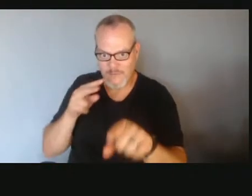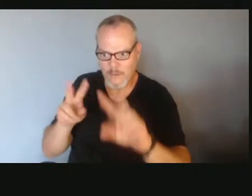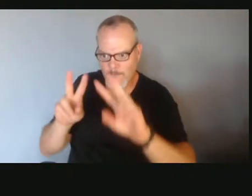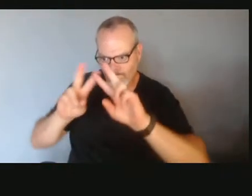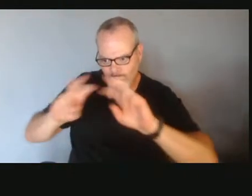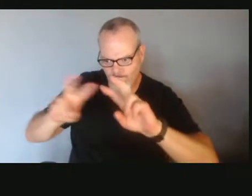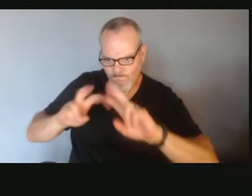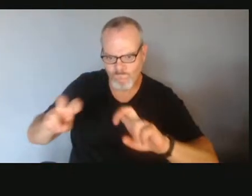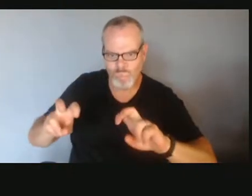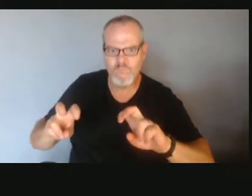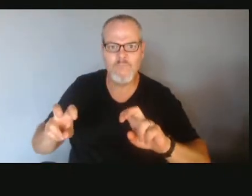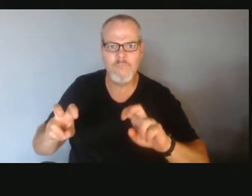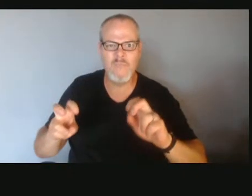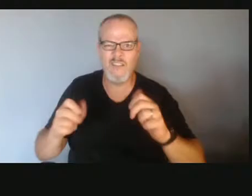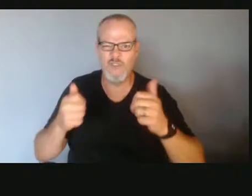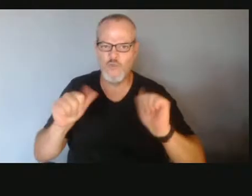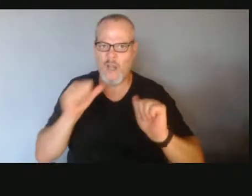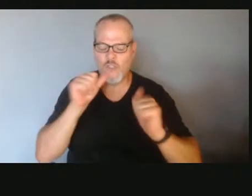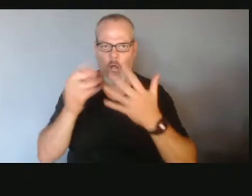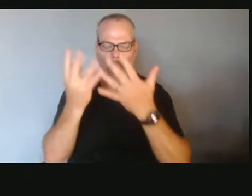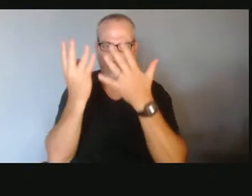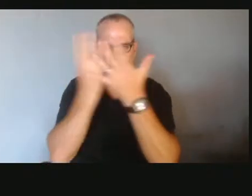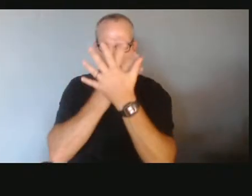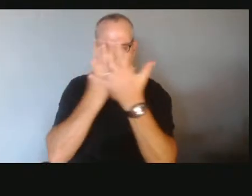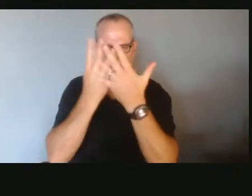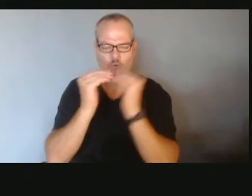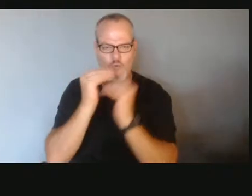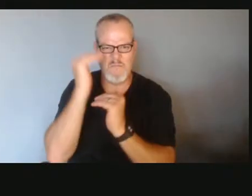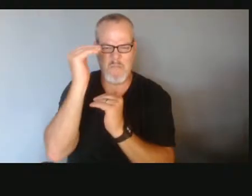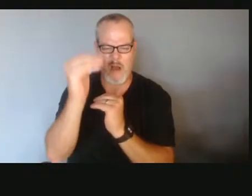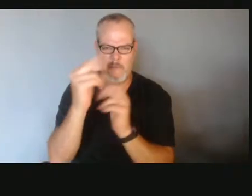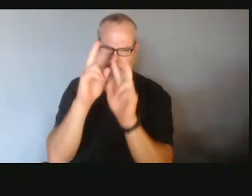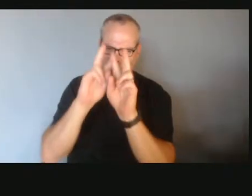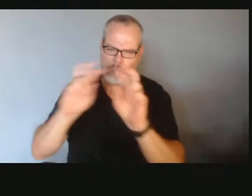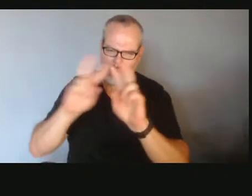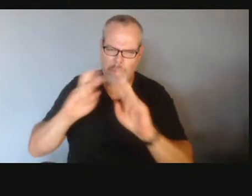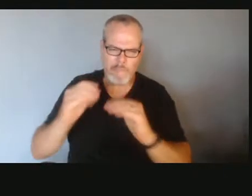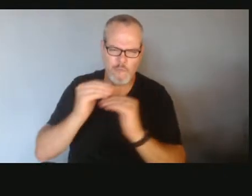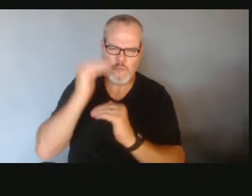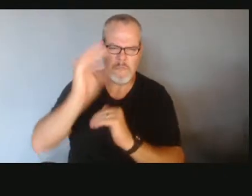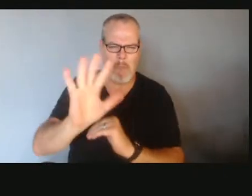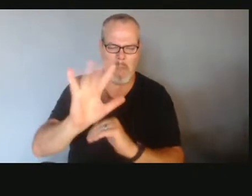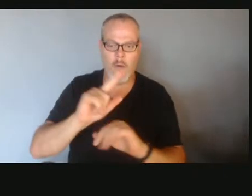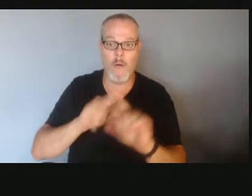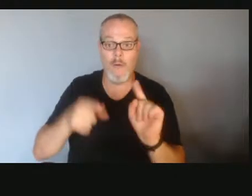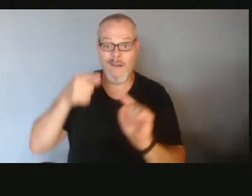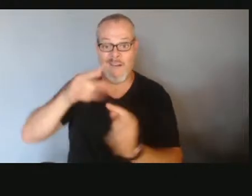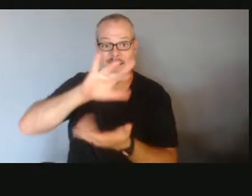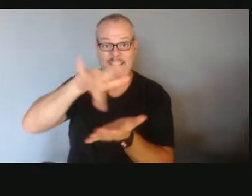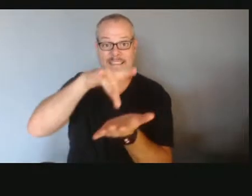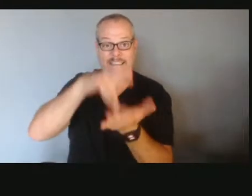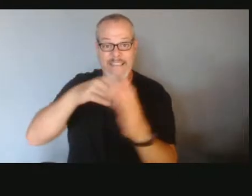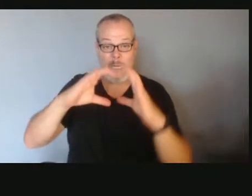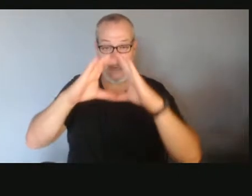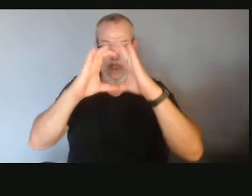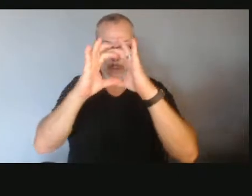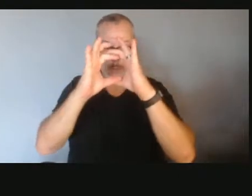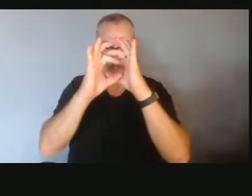too caught up in the details of how it works, the center of